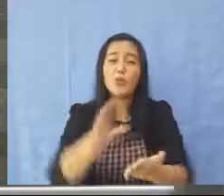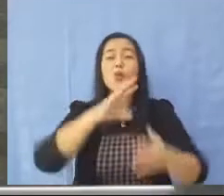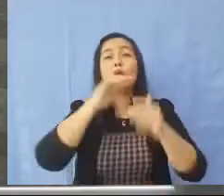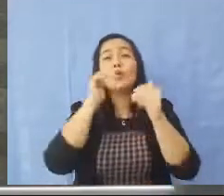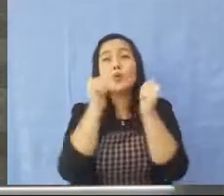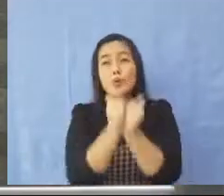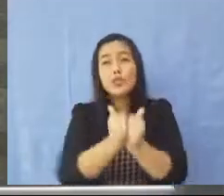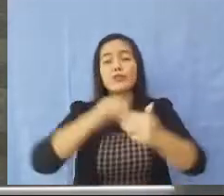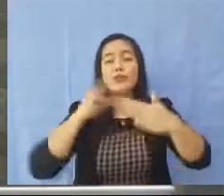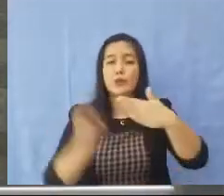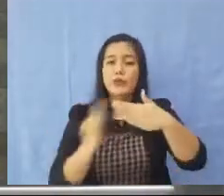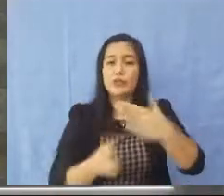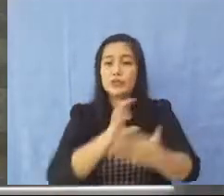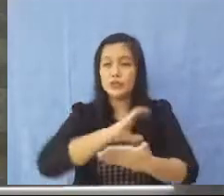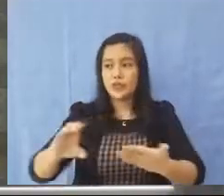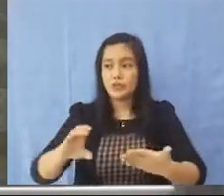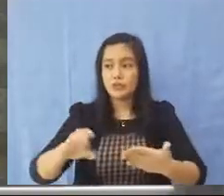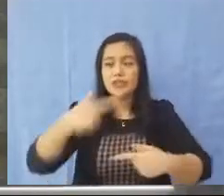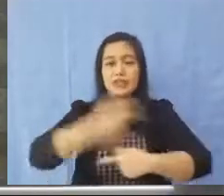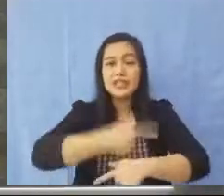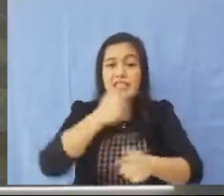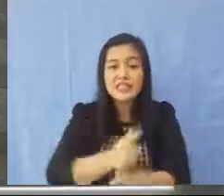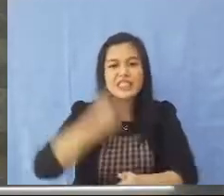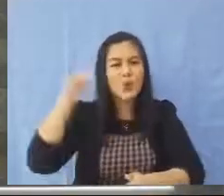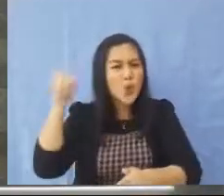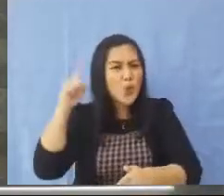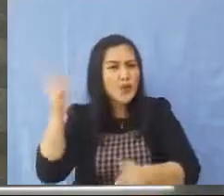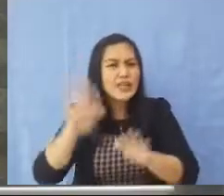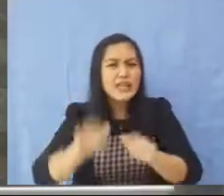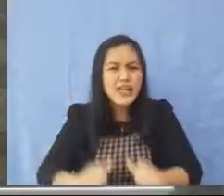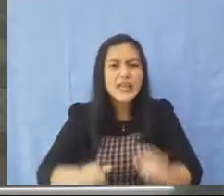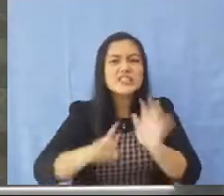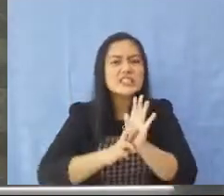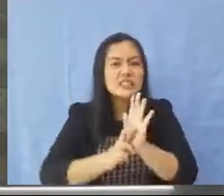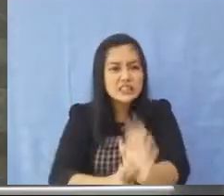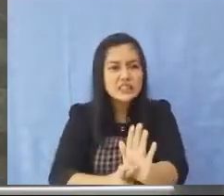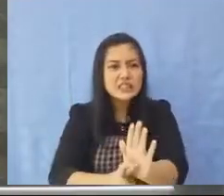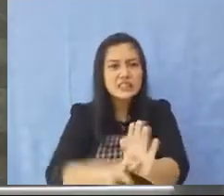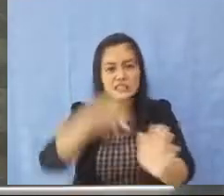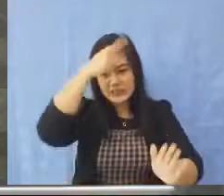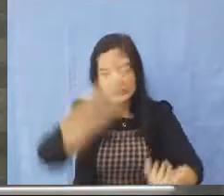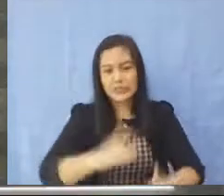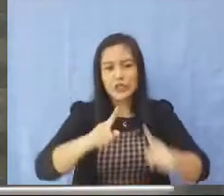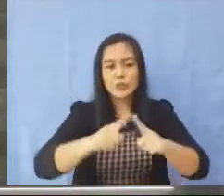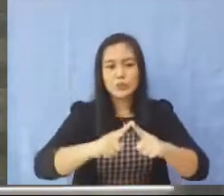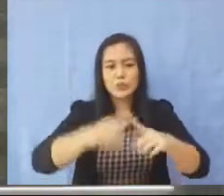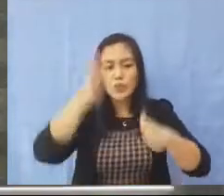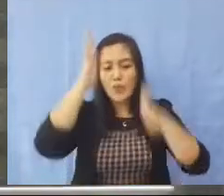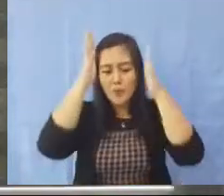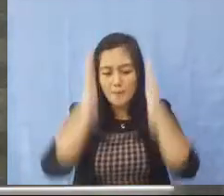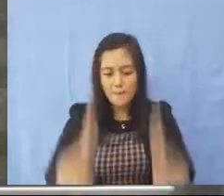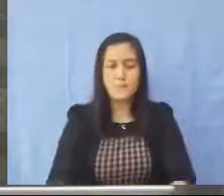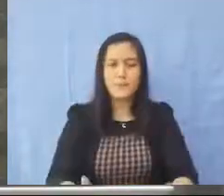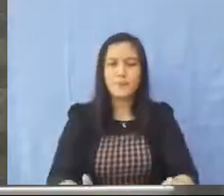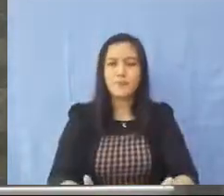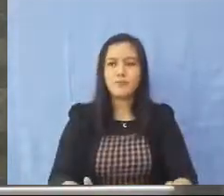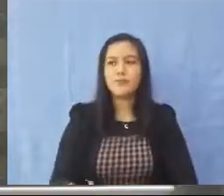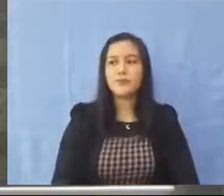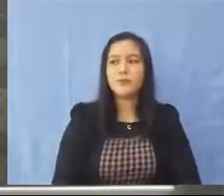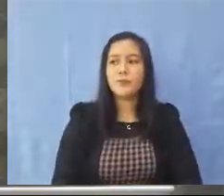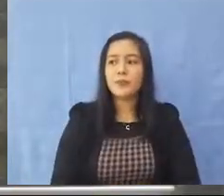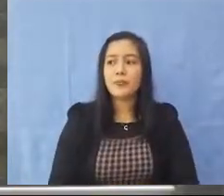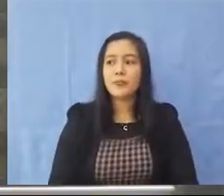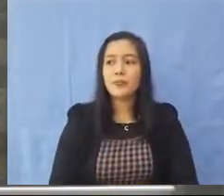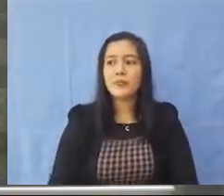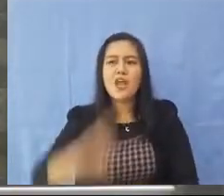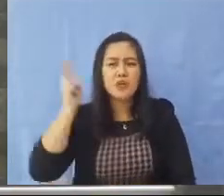Genesis alone can represent God to mankind. Okay? He can use the book of Genesis to reveal